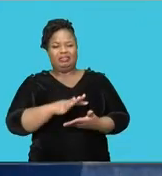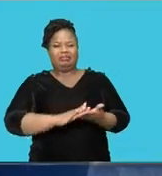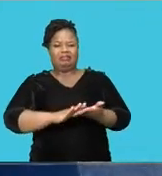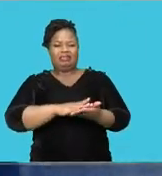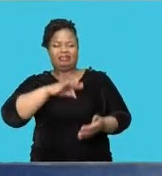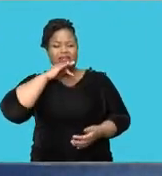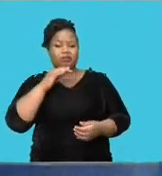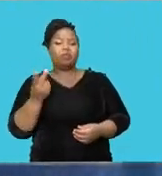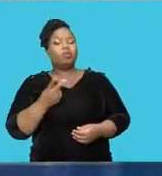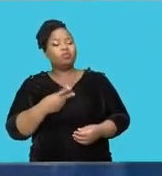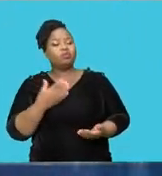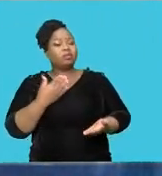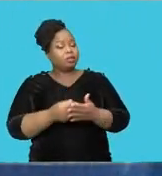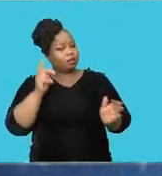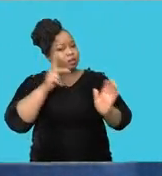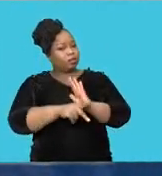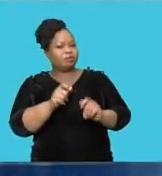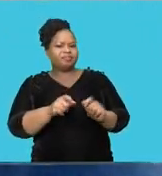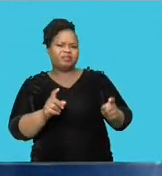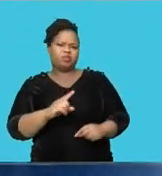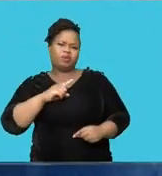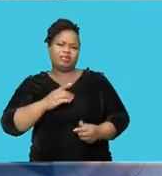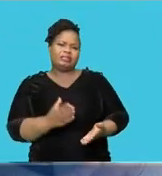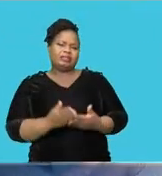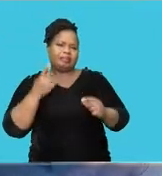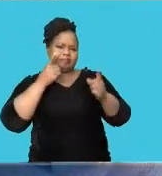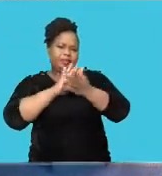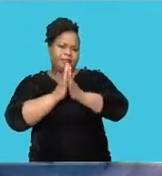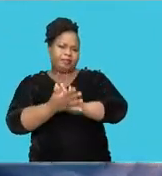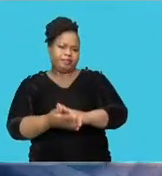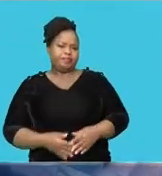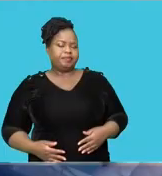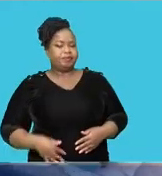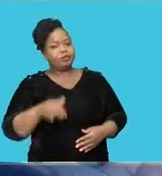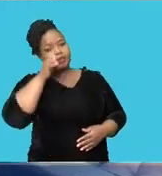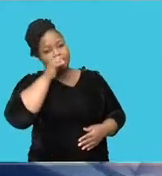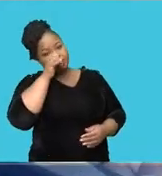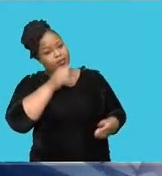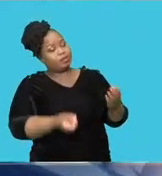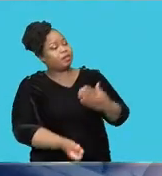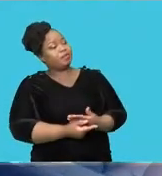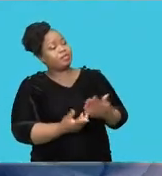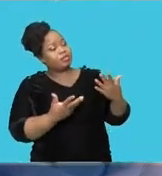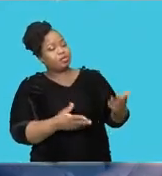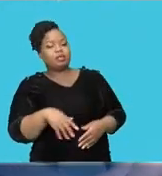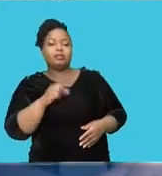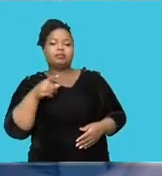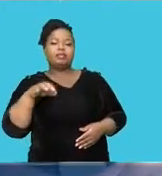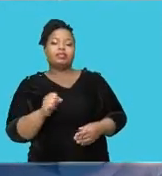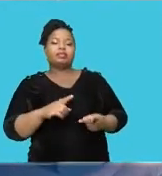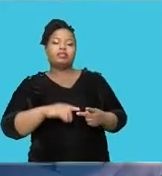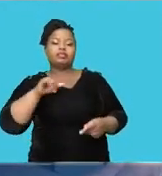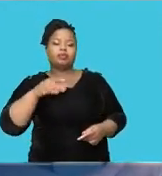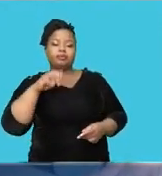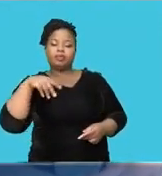go bolaya baagi ntshetso peleng ya mesebetsi ya bosenyi. Criminality is happening here. The SAPS and the JMPD